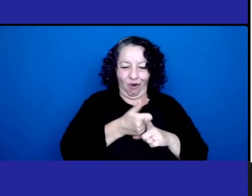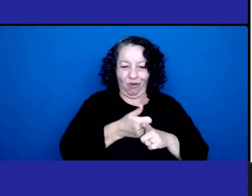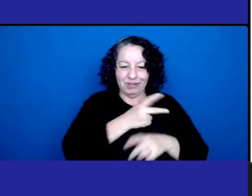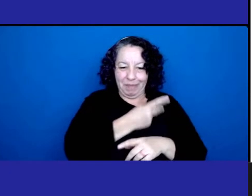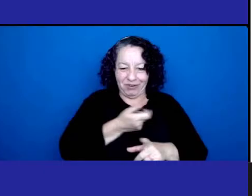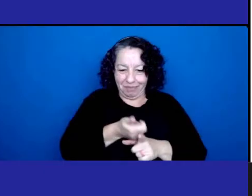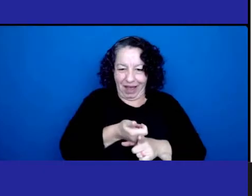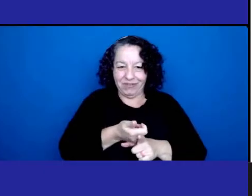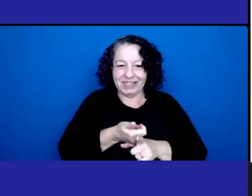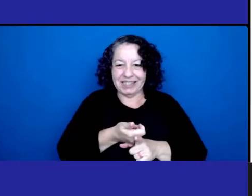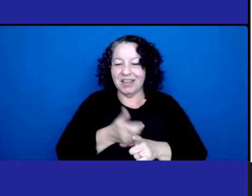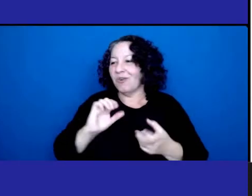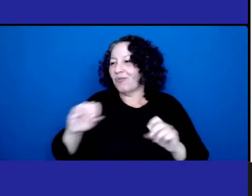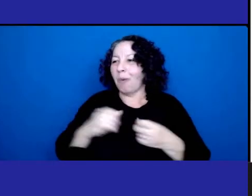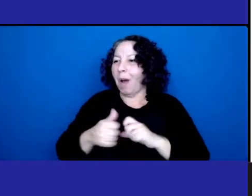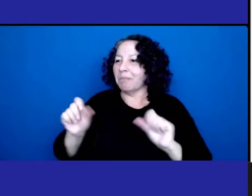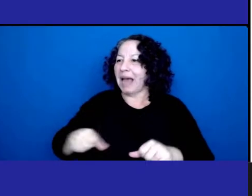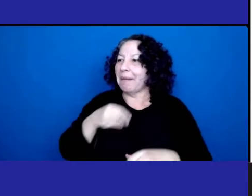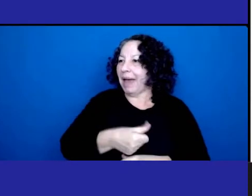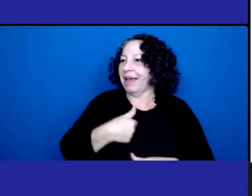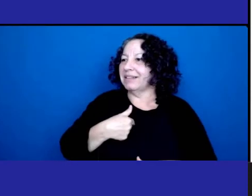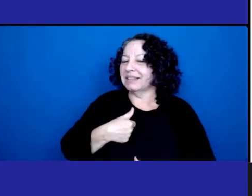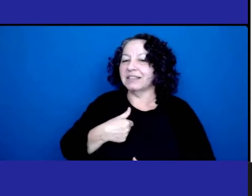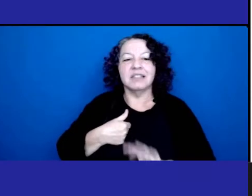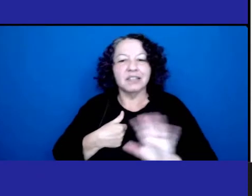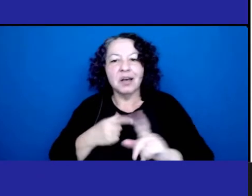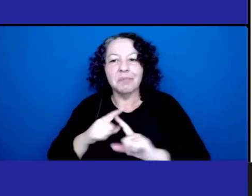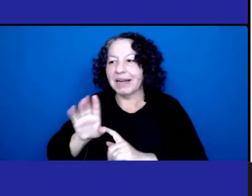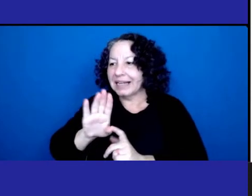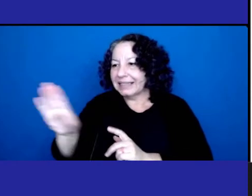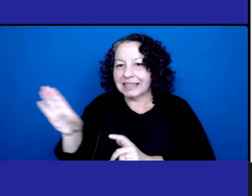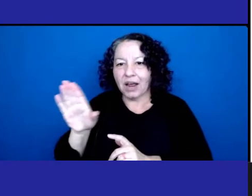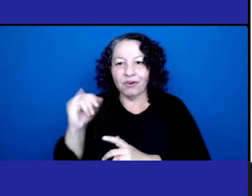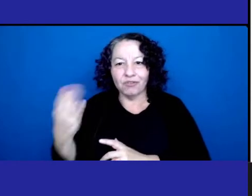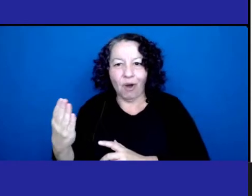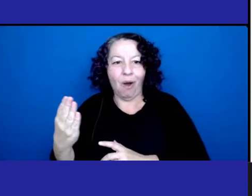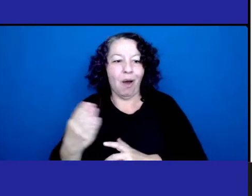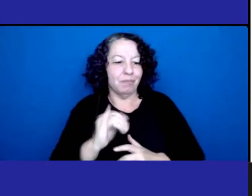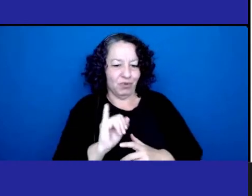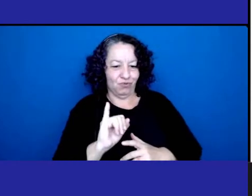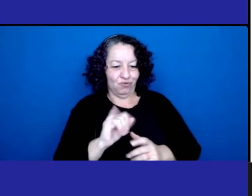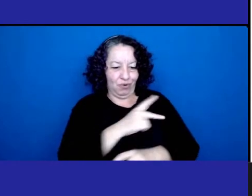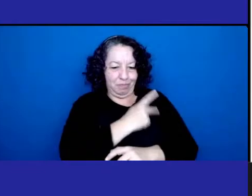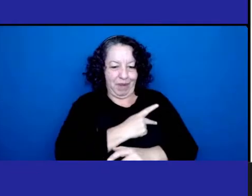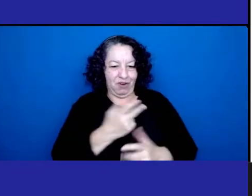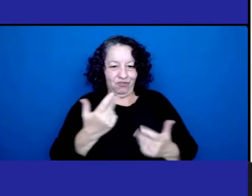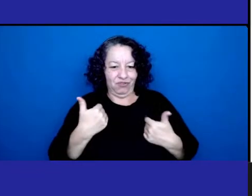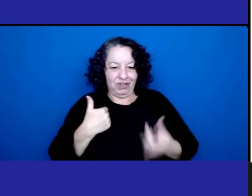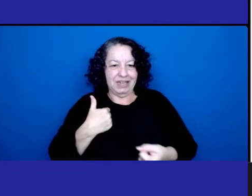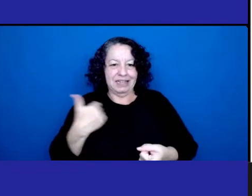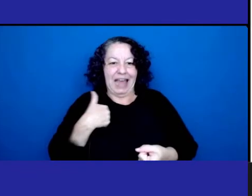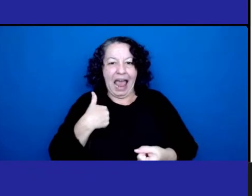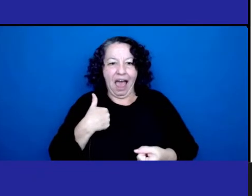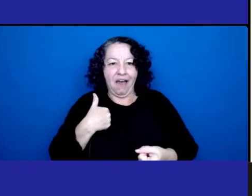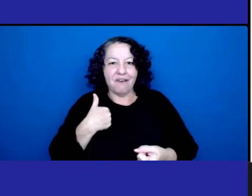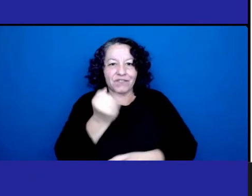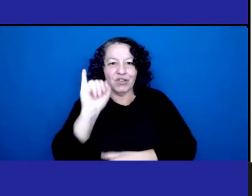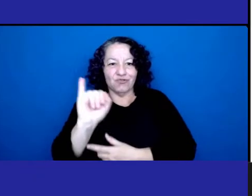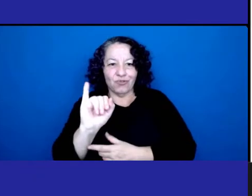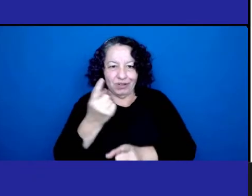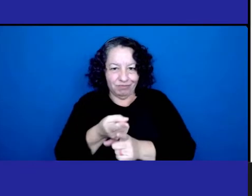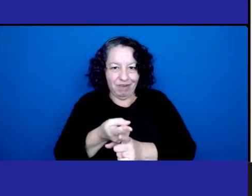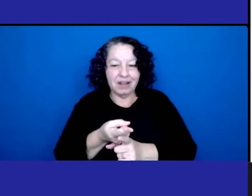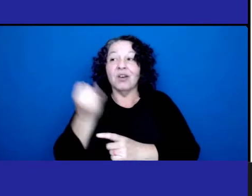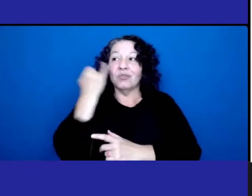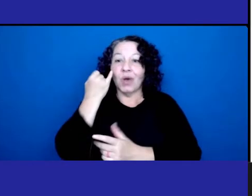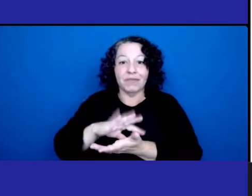to pay that. It's not our job to pay that for the insured patient. The insured patient has insurance. If the amount is